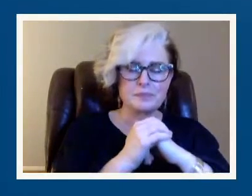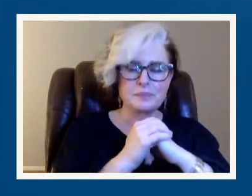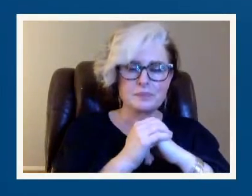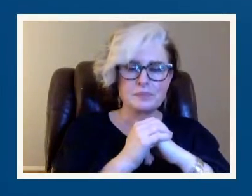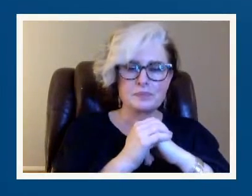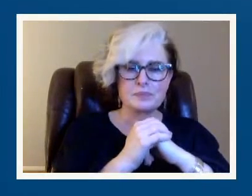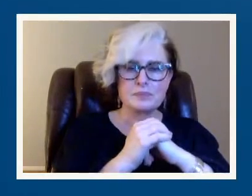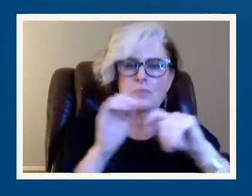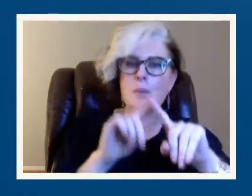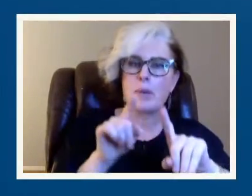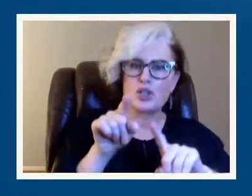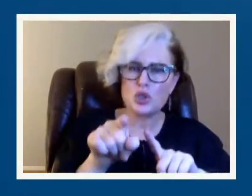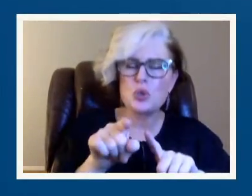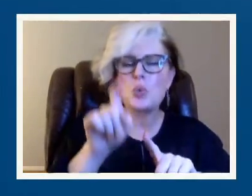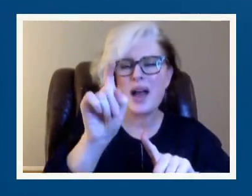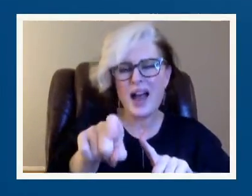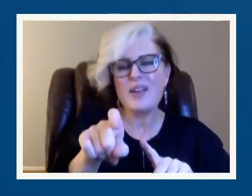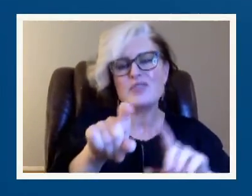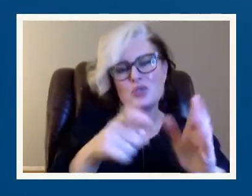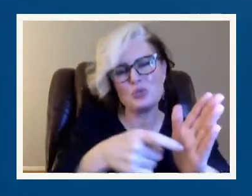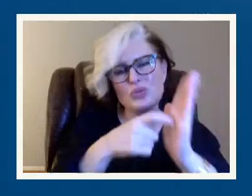But you've got to do it.